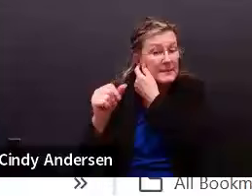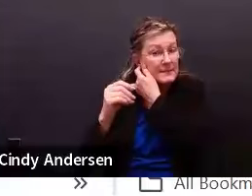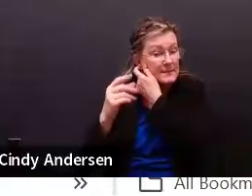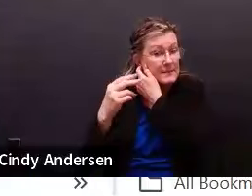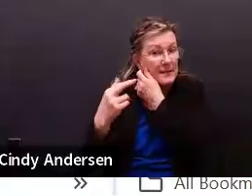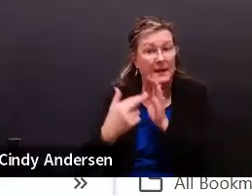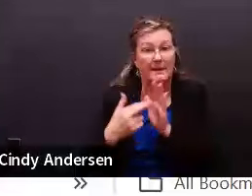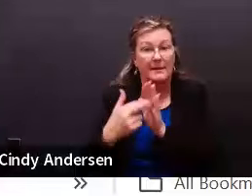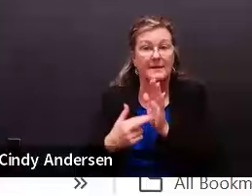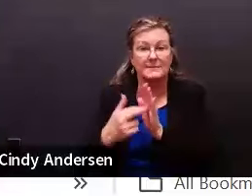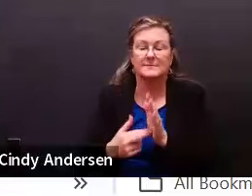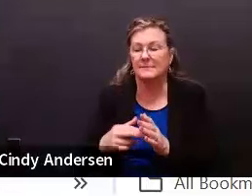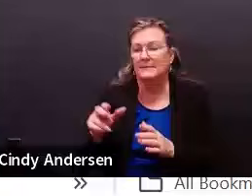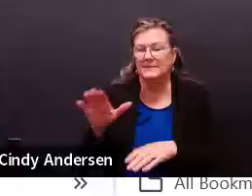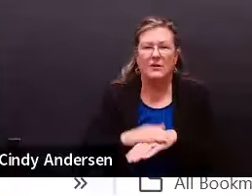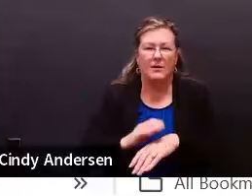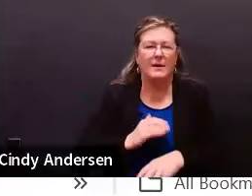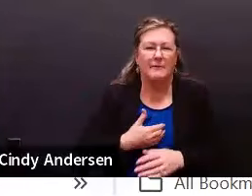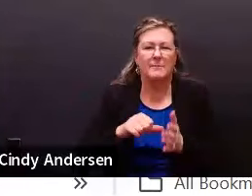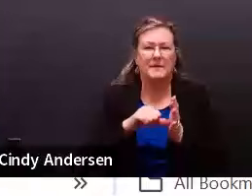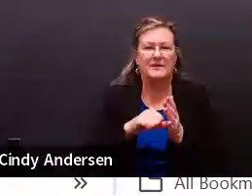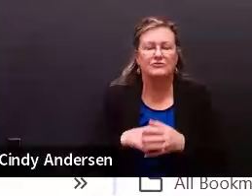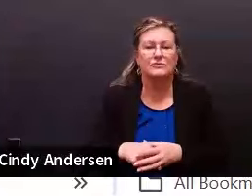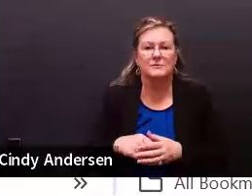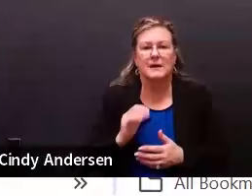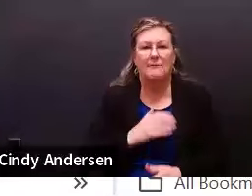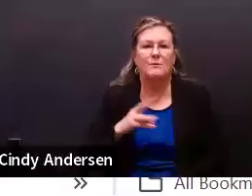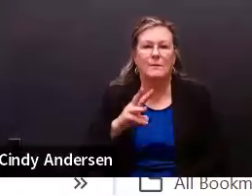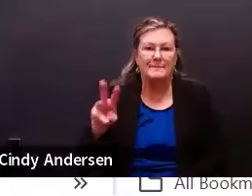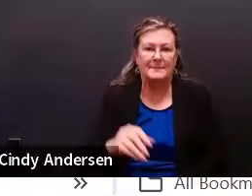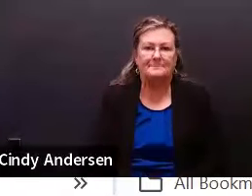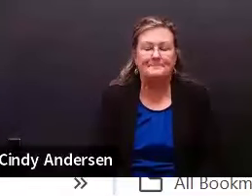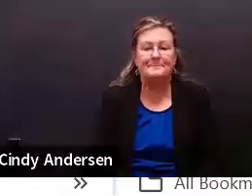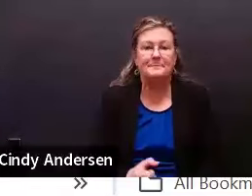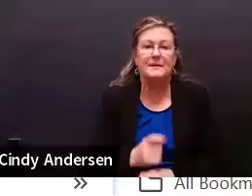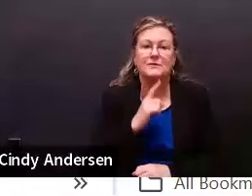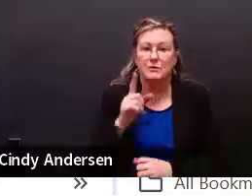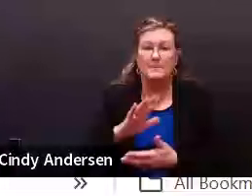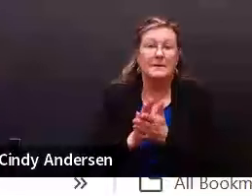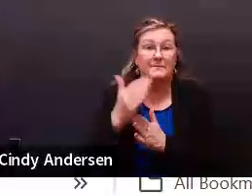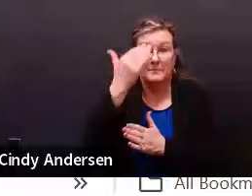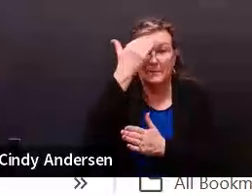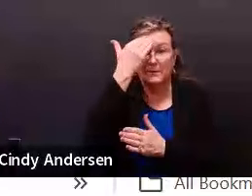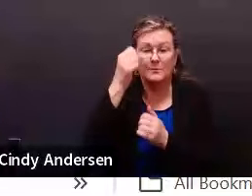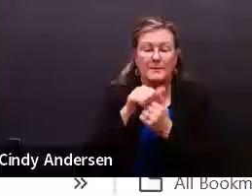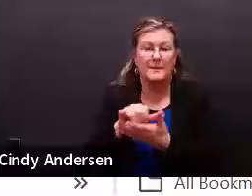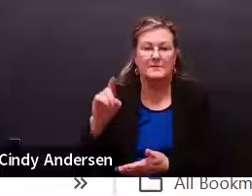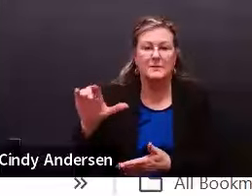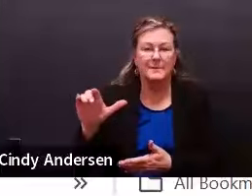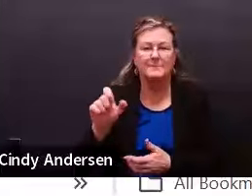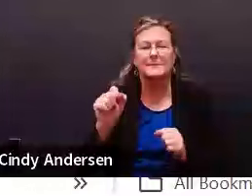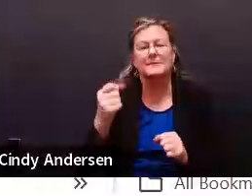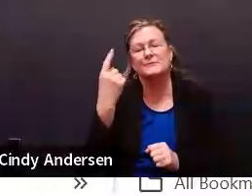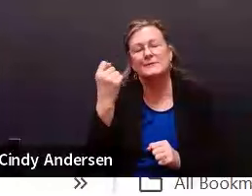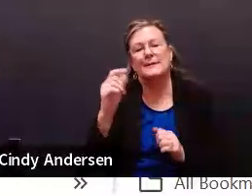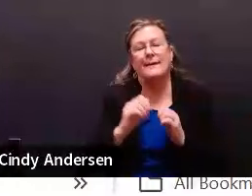guidelines, graduation guidelines, it is on our page, our webpage. So make sure that you're familiar with that so you kind of understand,